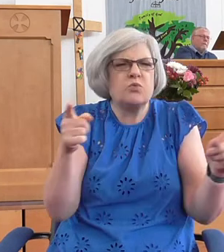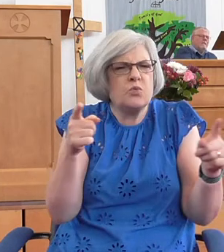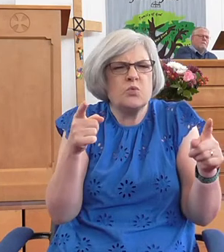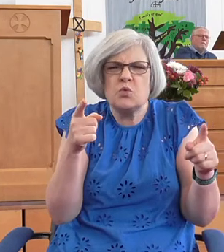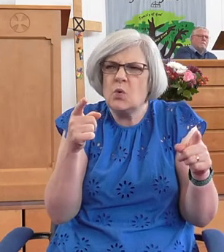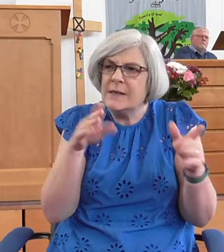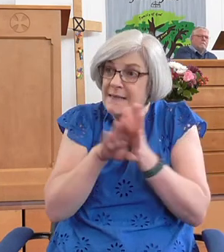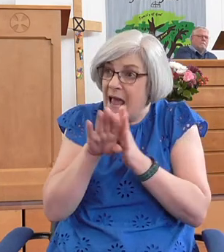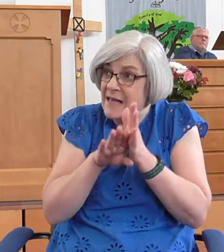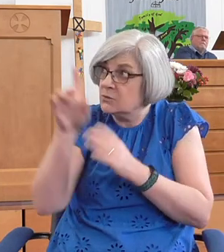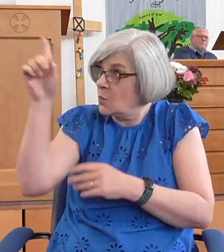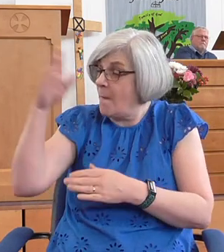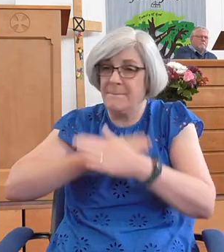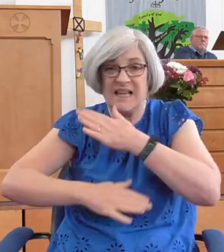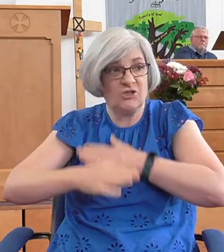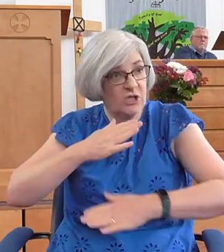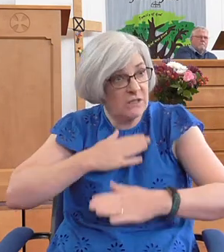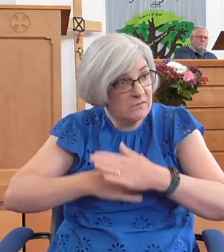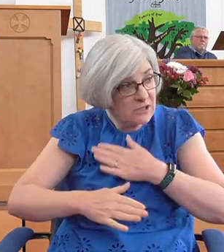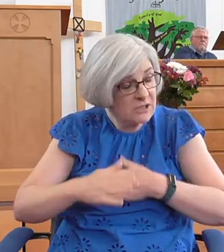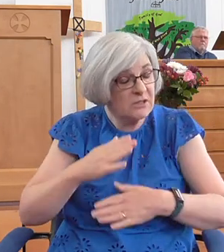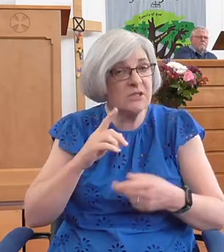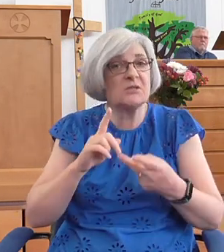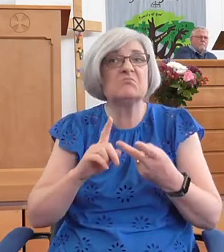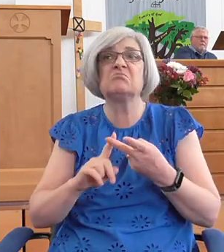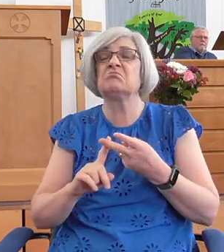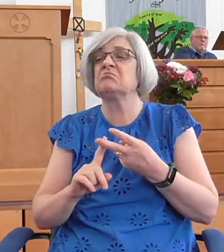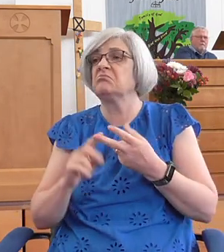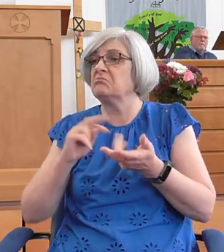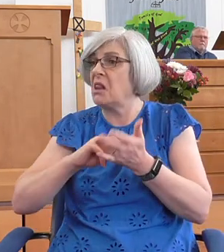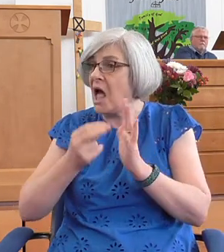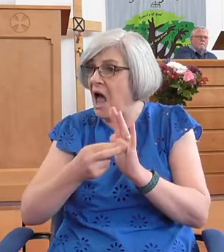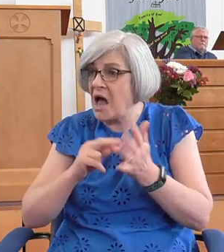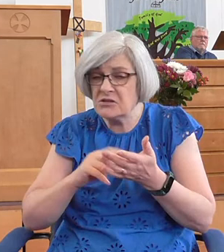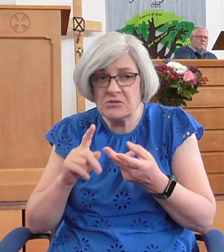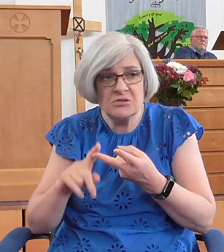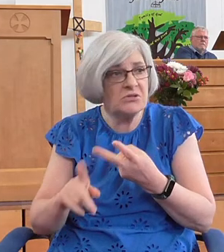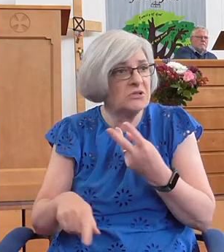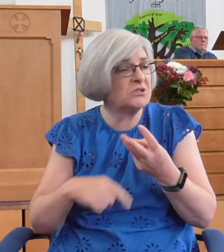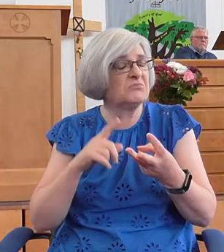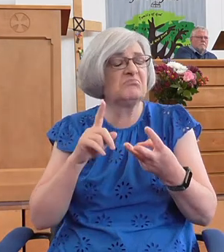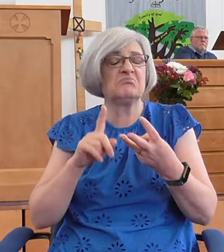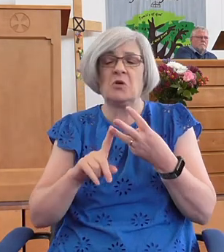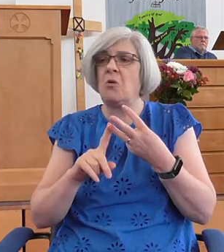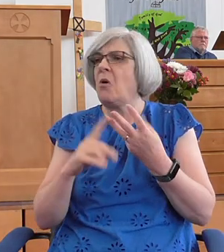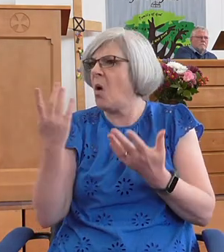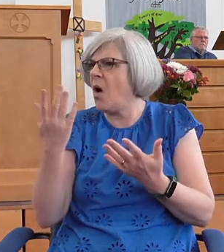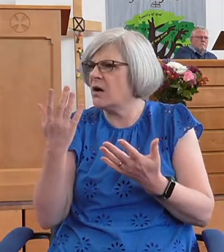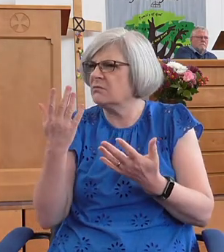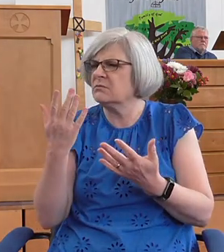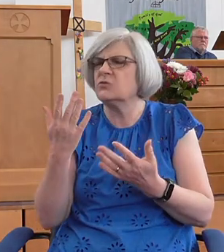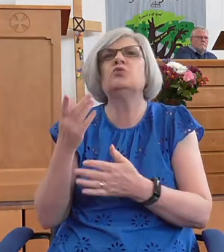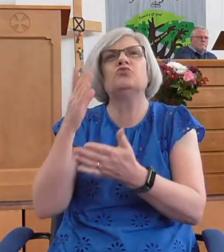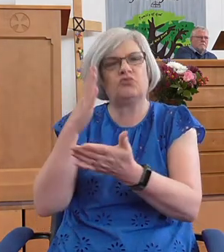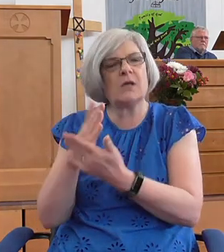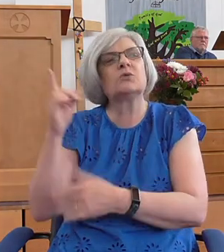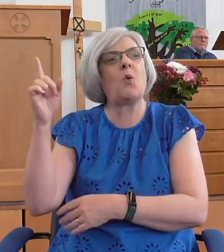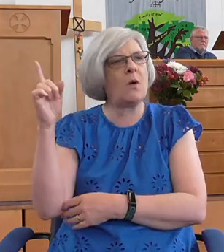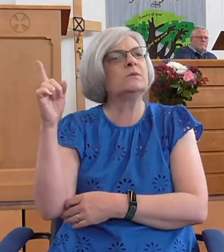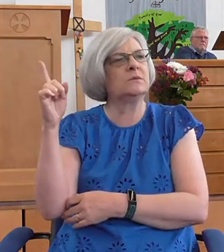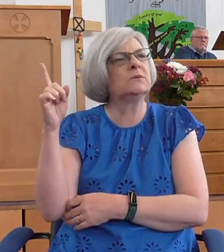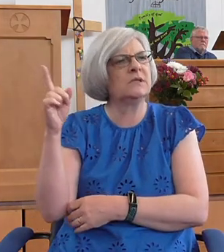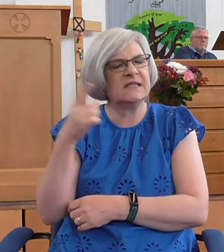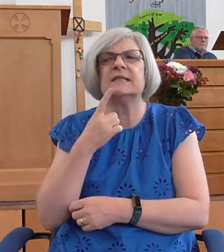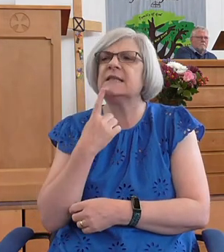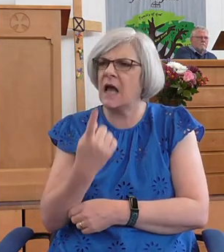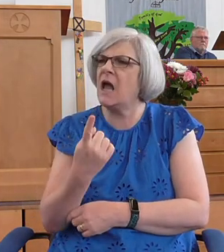God's patience by grumbling? Or do you test positive way by saying, I'm putting my trust in it, I'm going to do it, and I'm